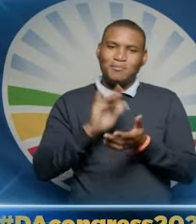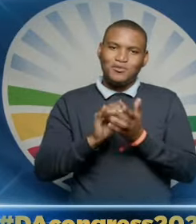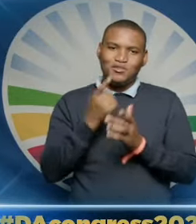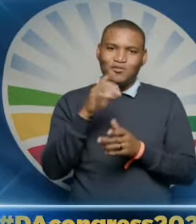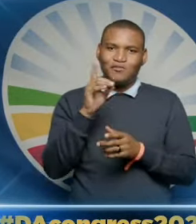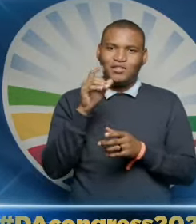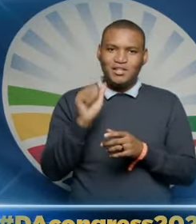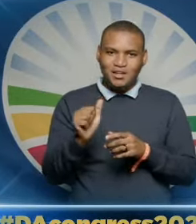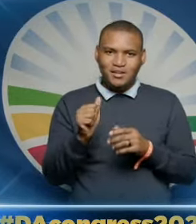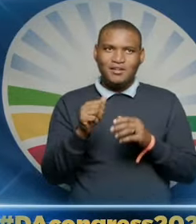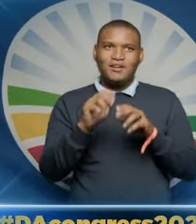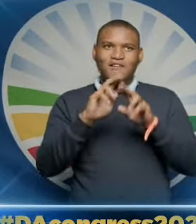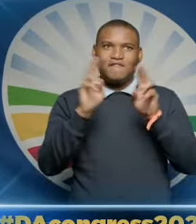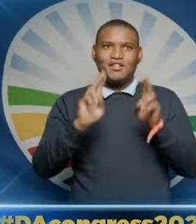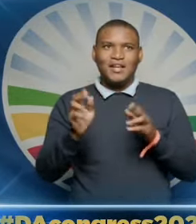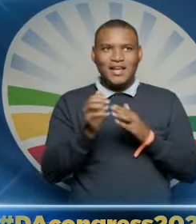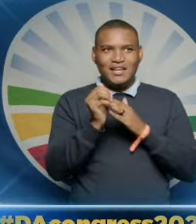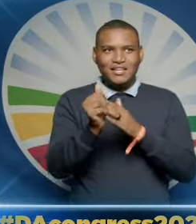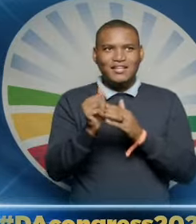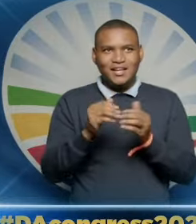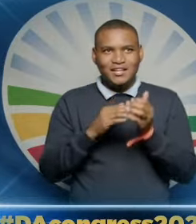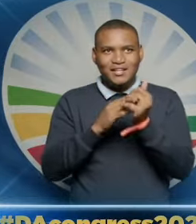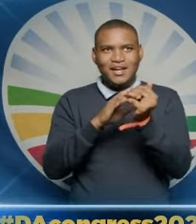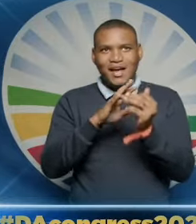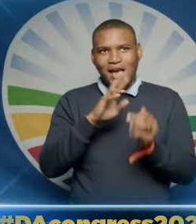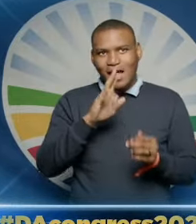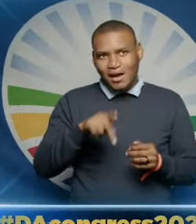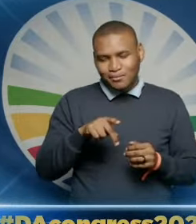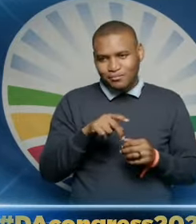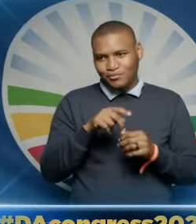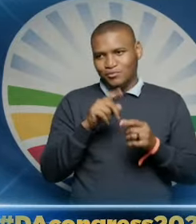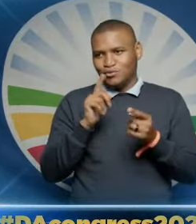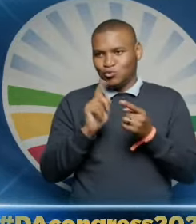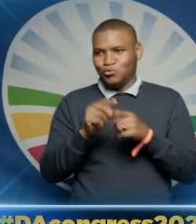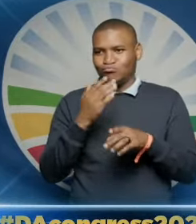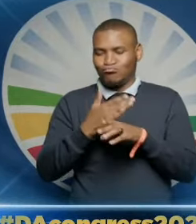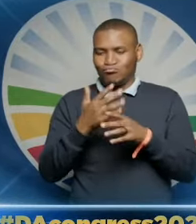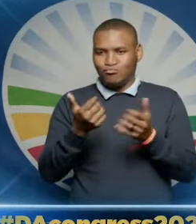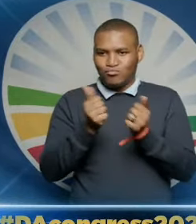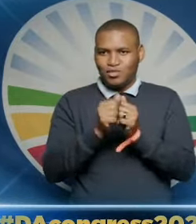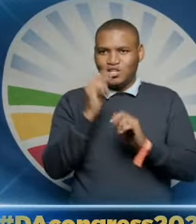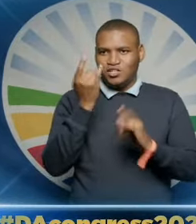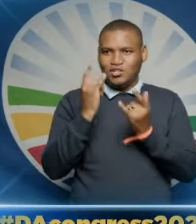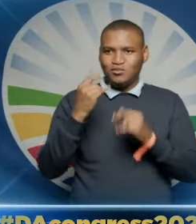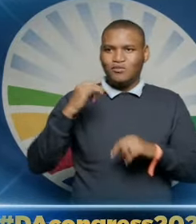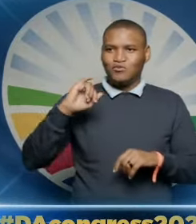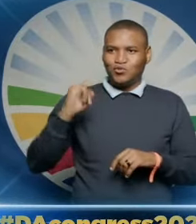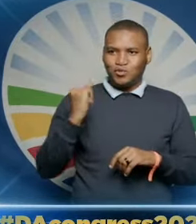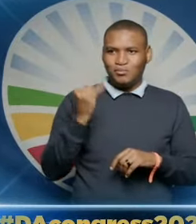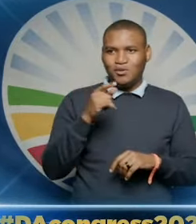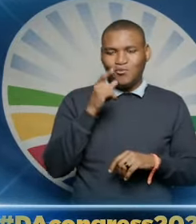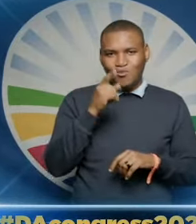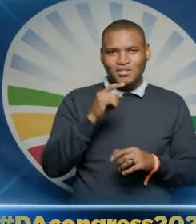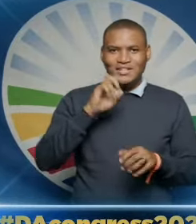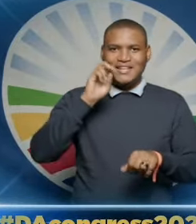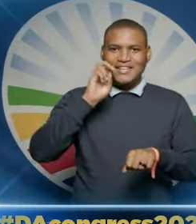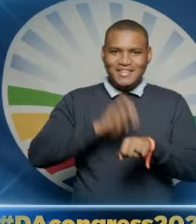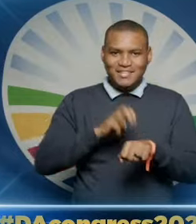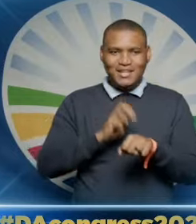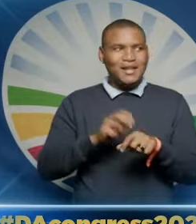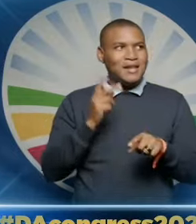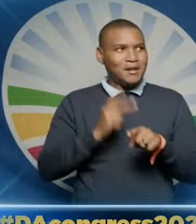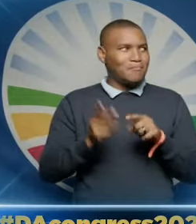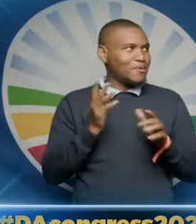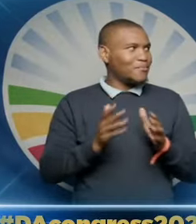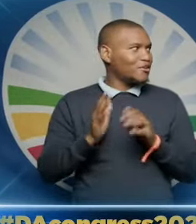DA federal leader. Leading a huge multi-party coalition government in the city of Johannesburg was a necessary